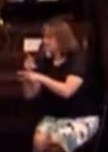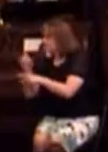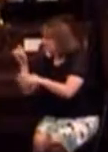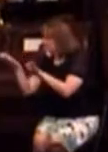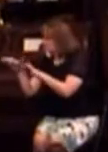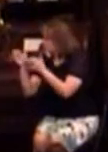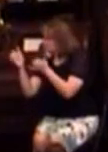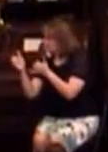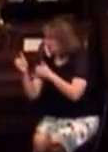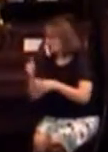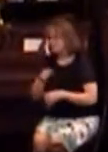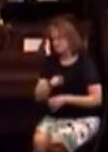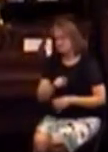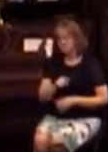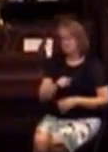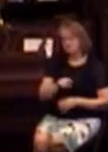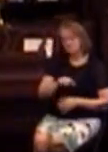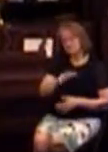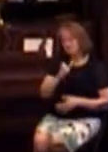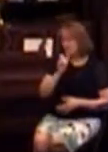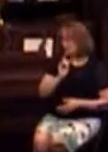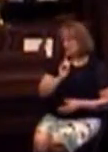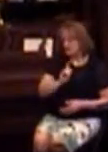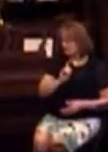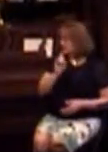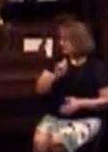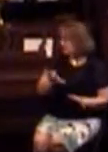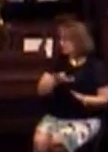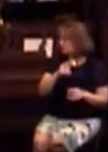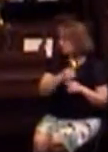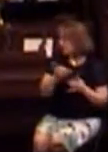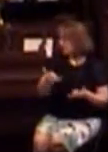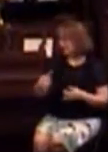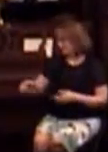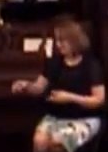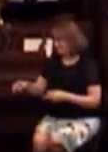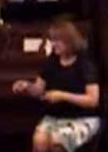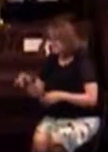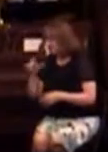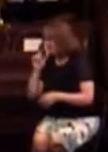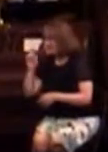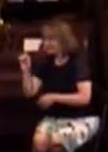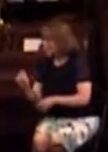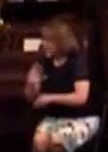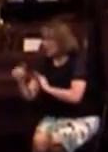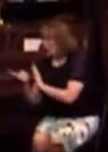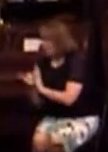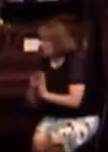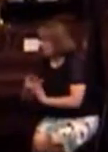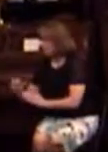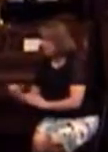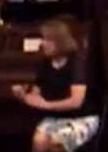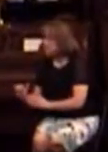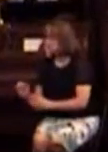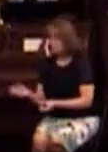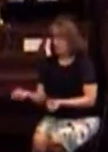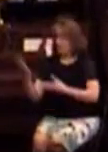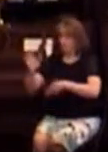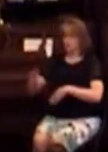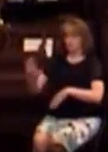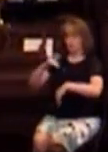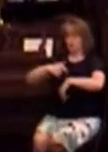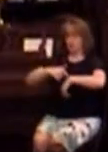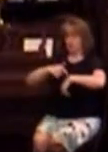Think about your life. How much of your time is spent doing urgent and important things, this